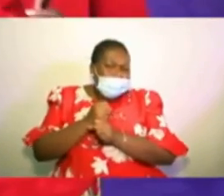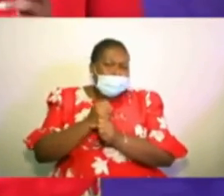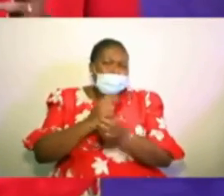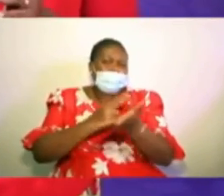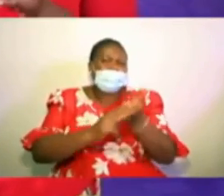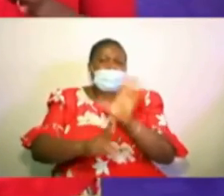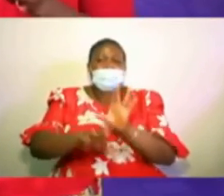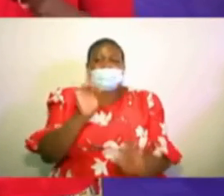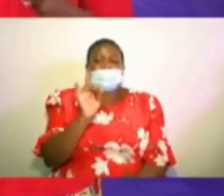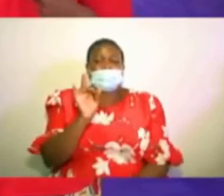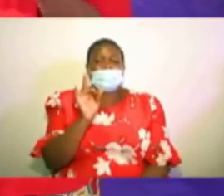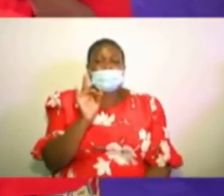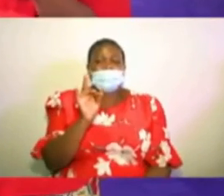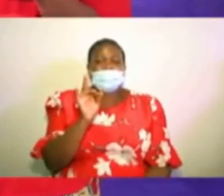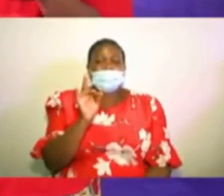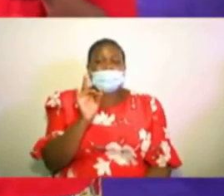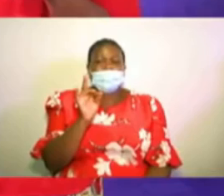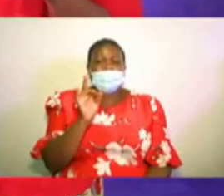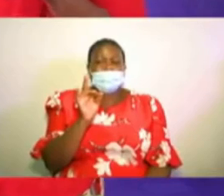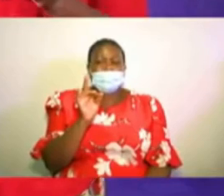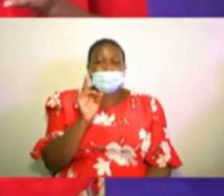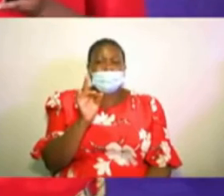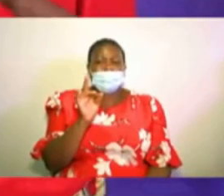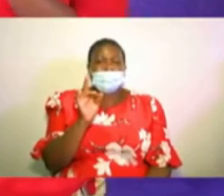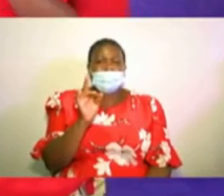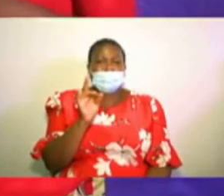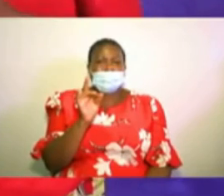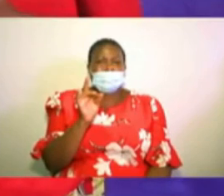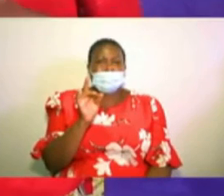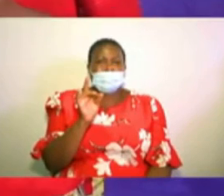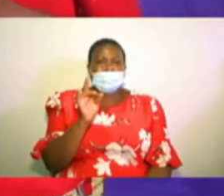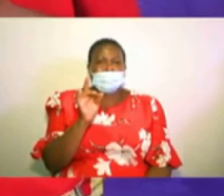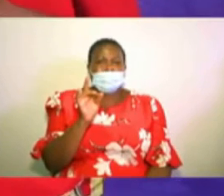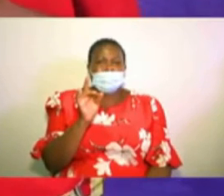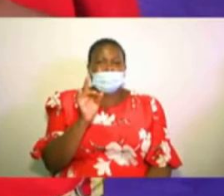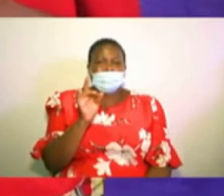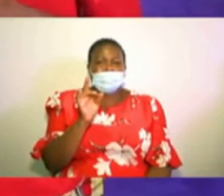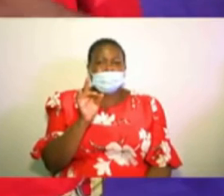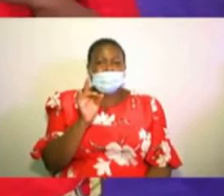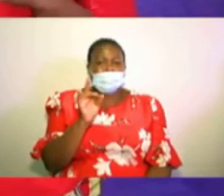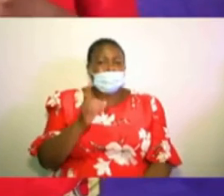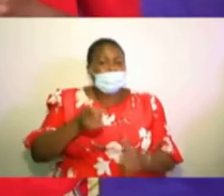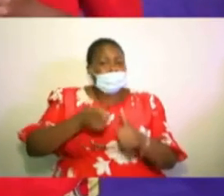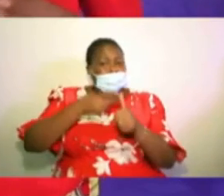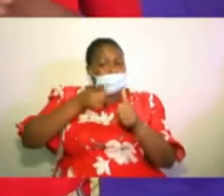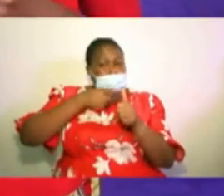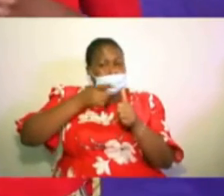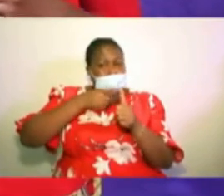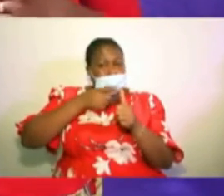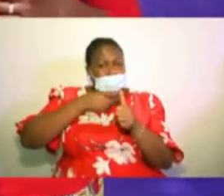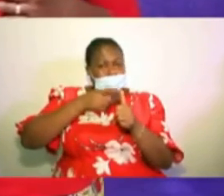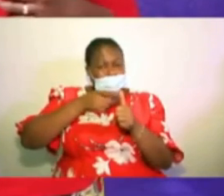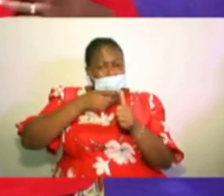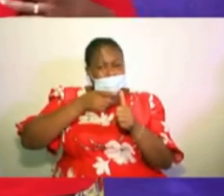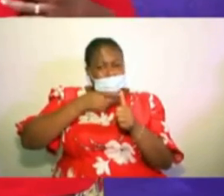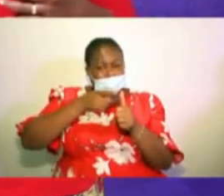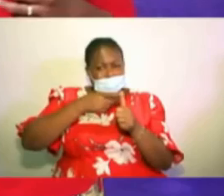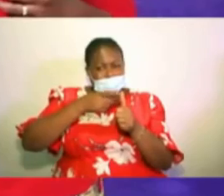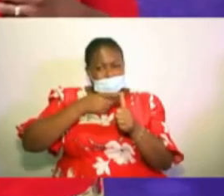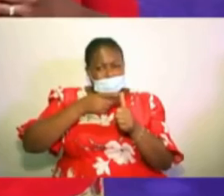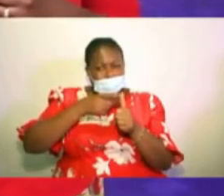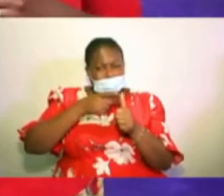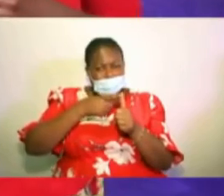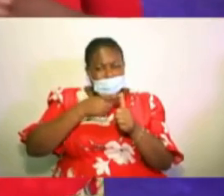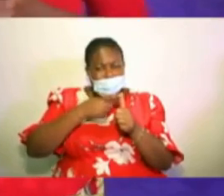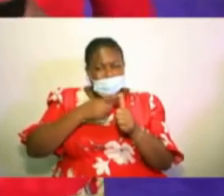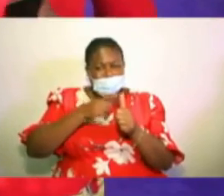vous faire part de comment garder cette vie de l'Esprit. First, premièrement, is by keeping the